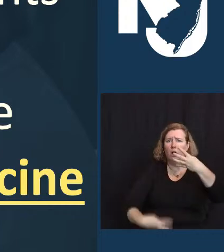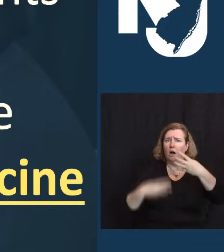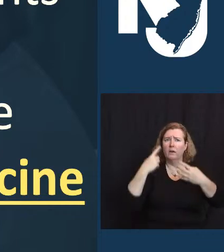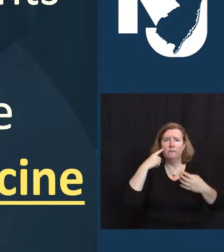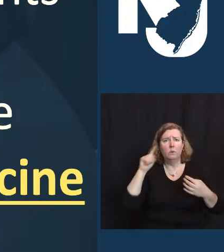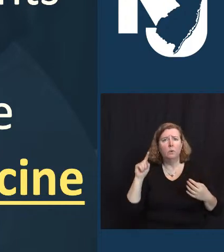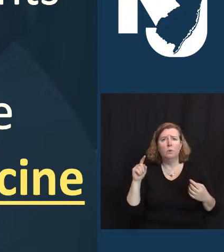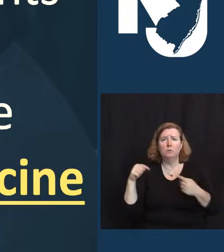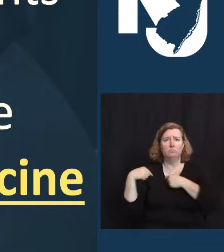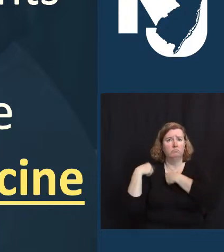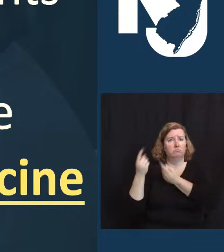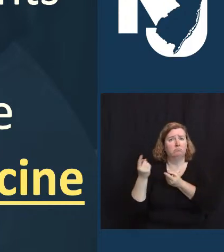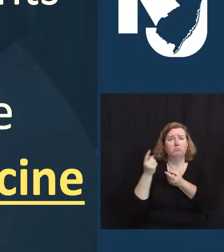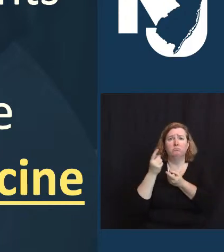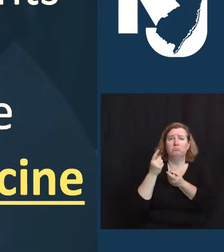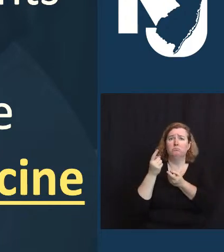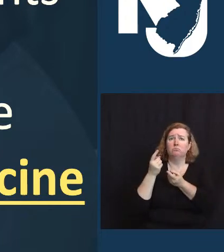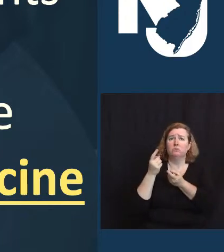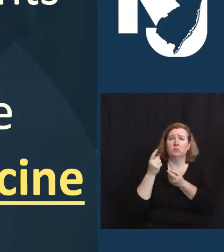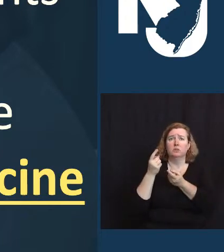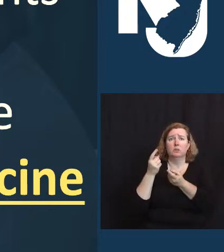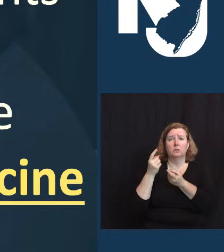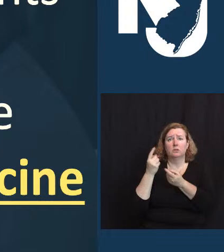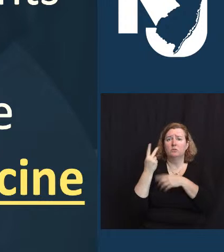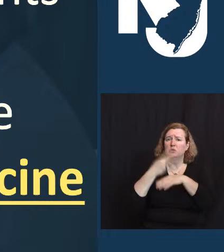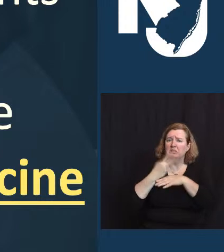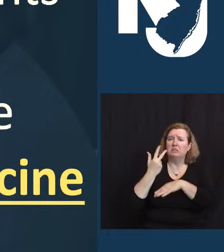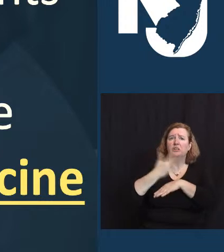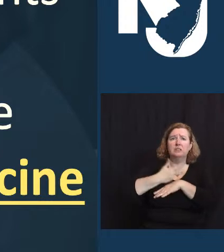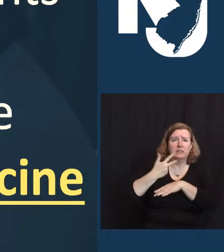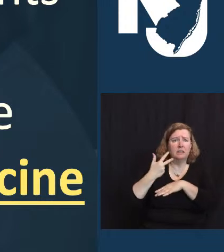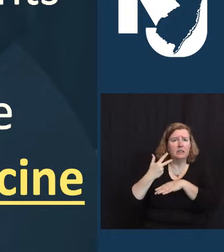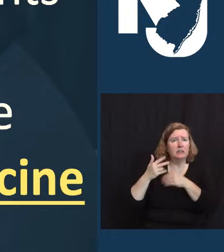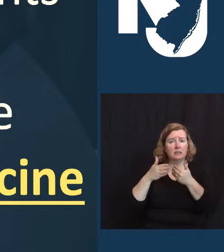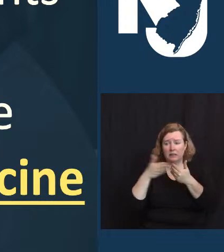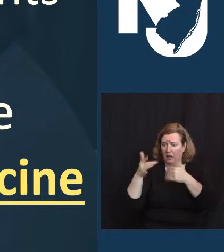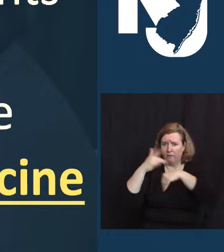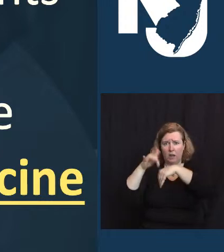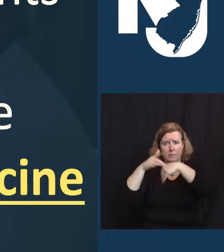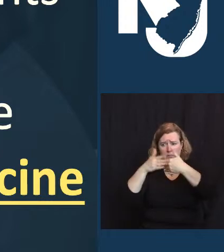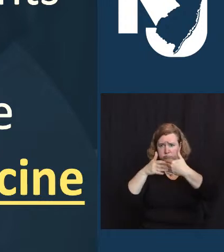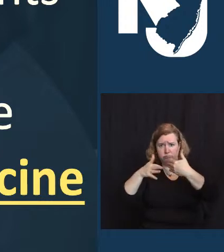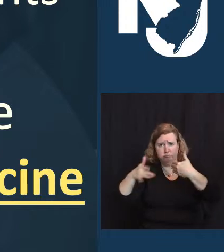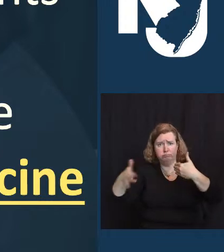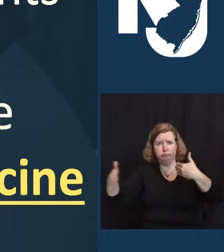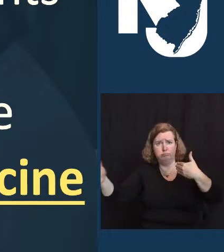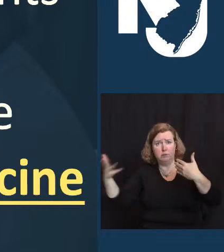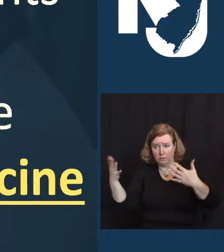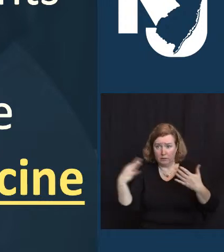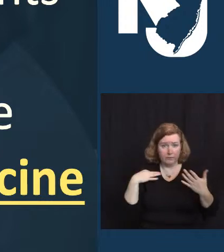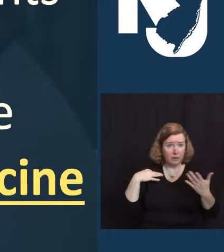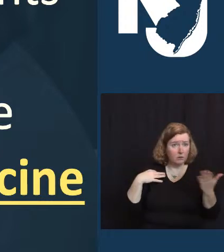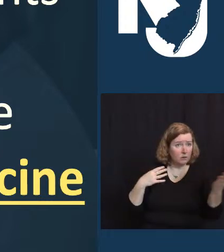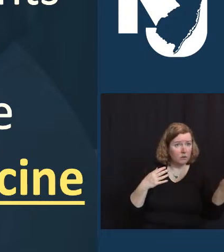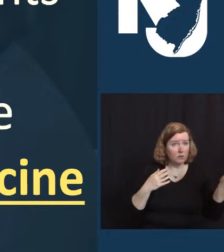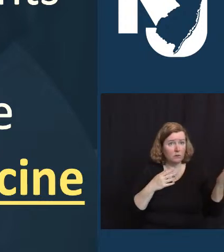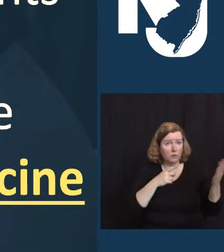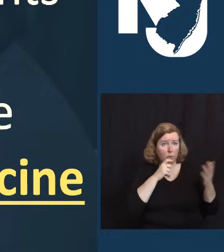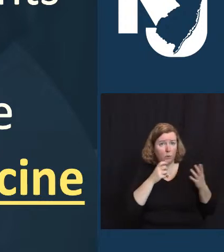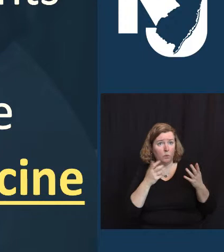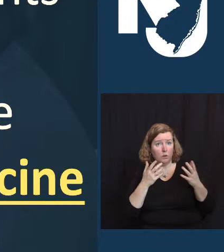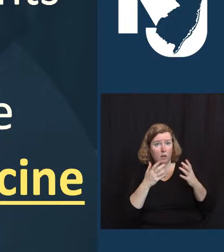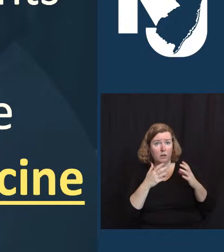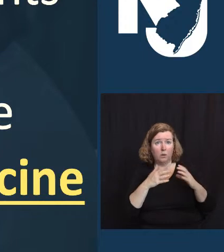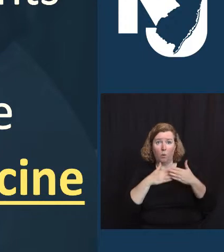days and have more that they are trying to fill for the coming days. So if you're currently eligible to be vaccinated and are looking for an